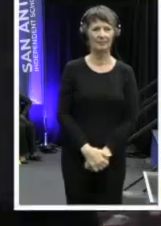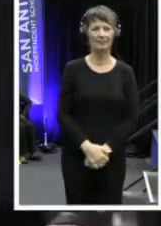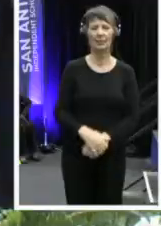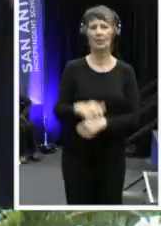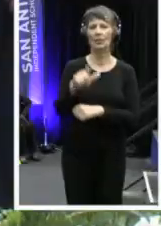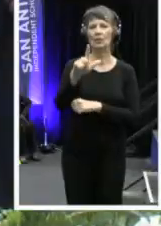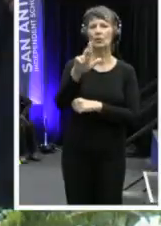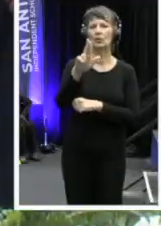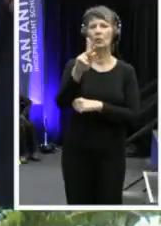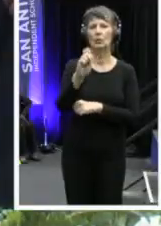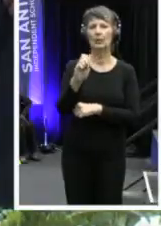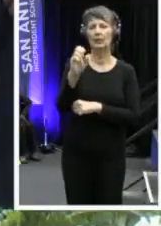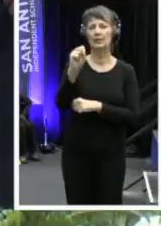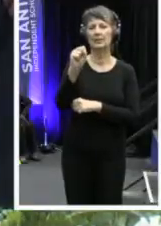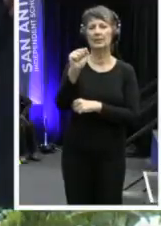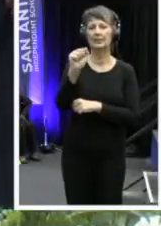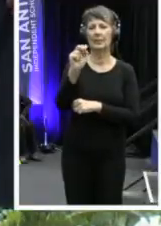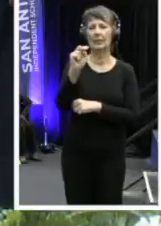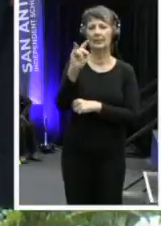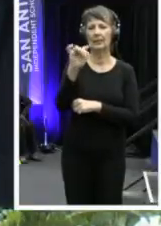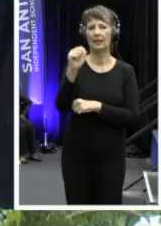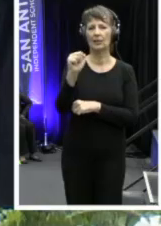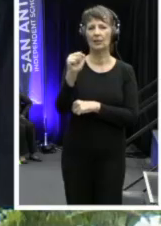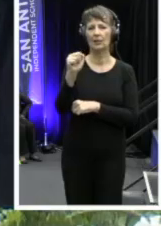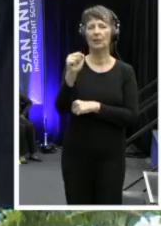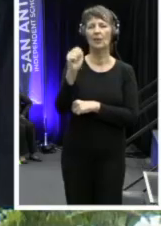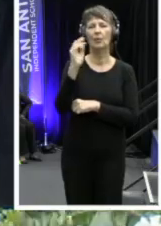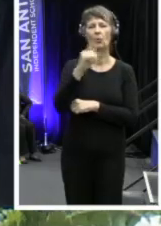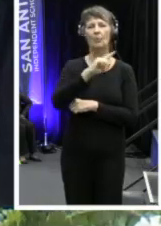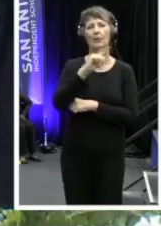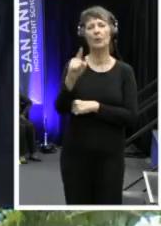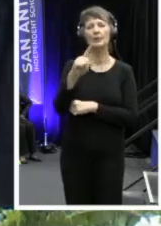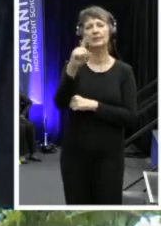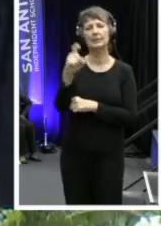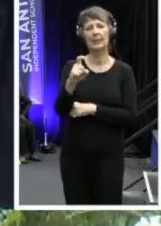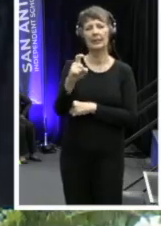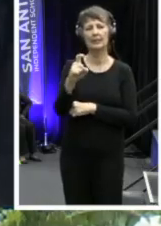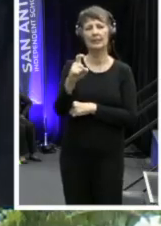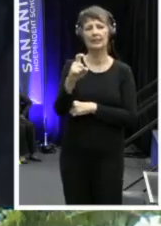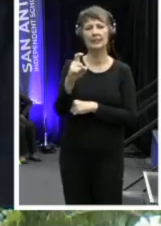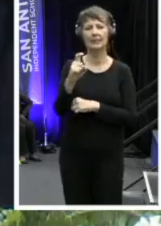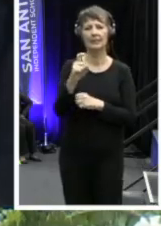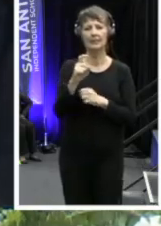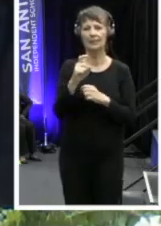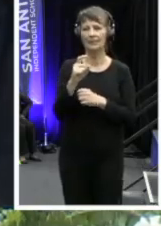Luke Santiago Velasco will be attending Texas A&M University at San Antonio.